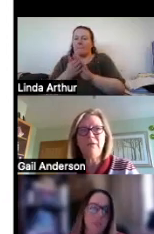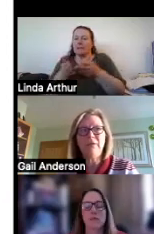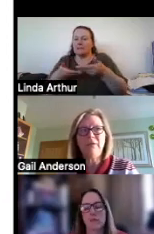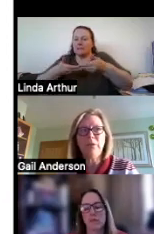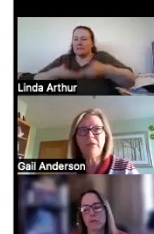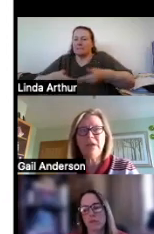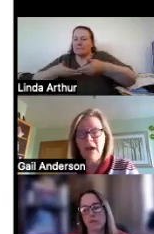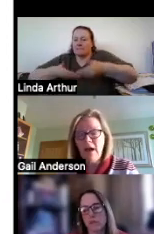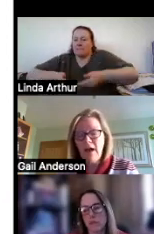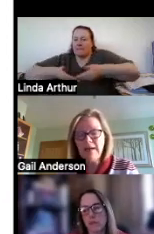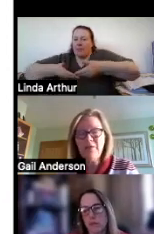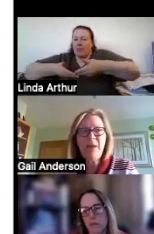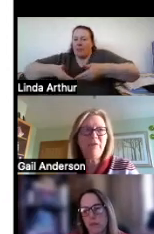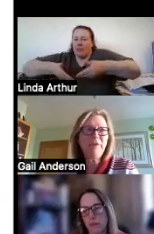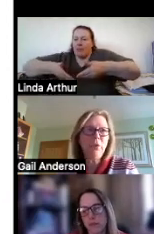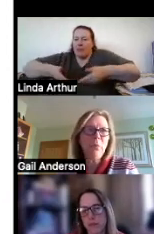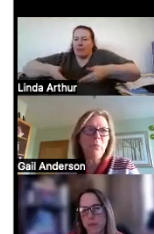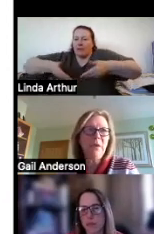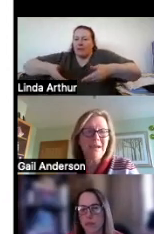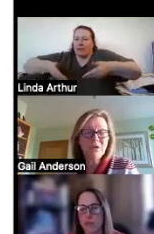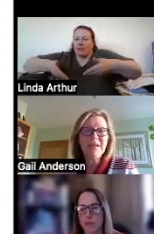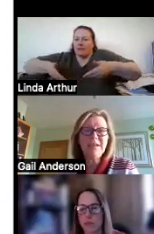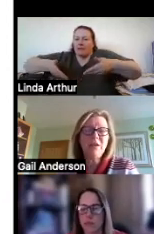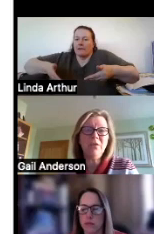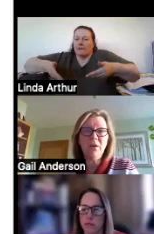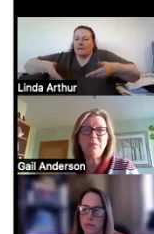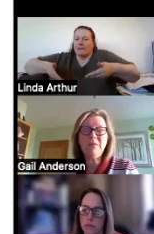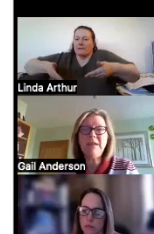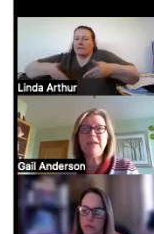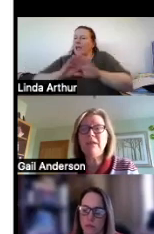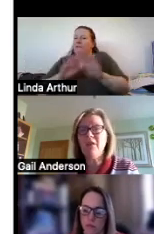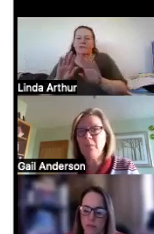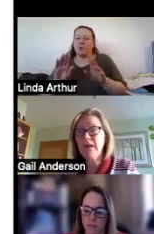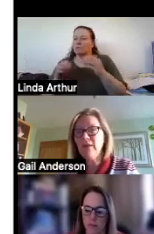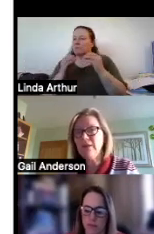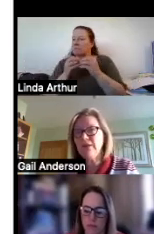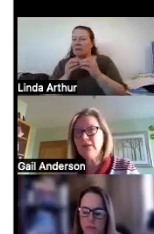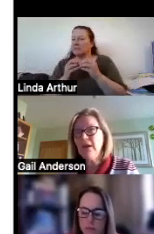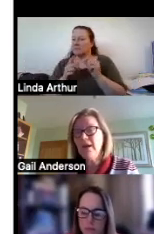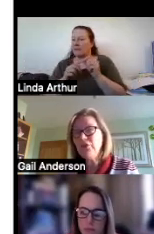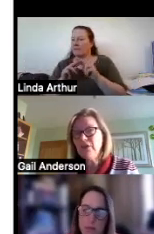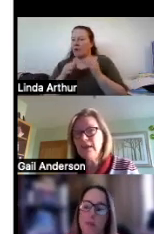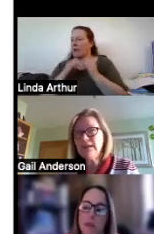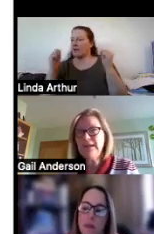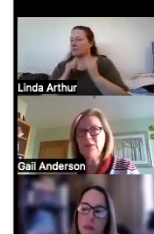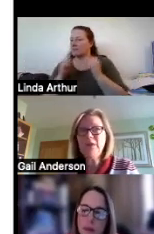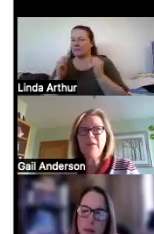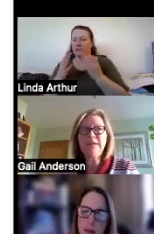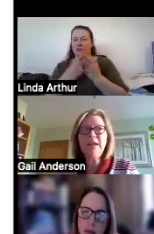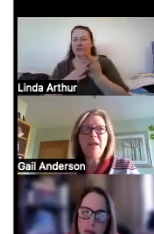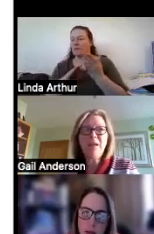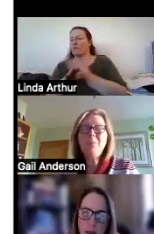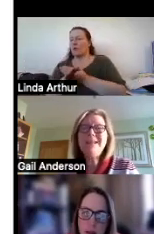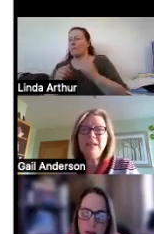the pelvic floors. And if pelvic floor exercises are not maintained, if they haven't been carried out during the antenatal